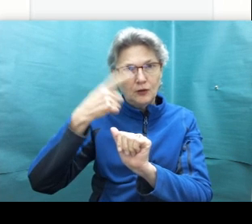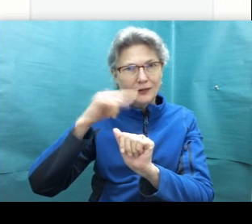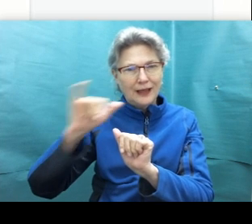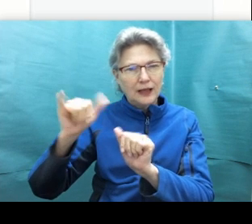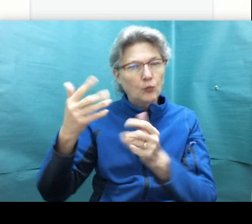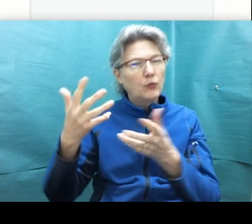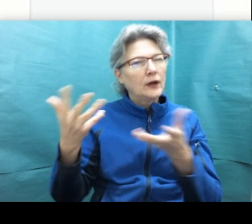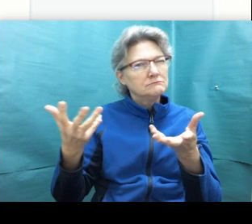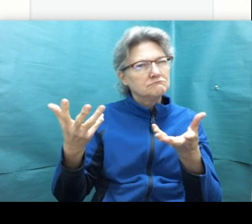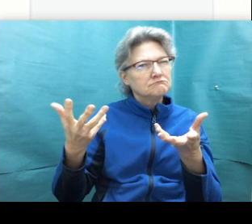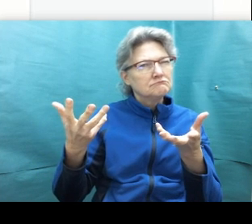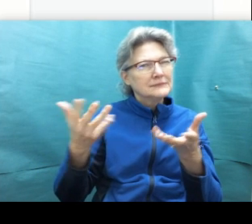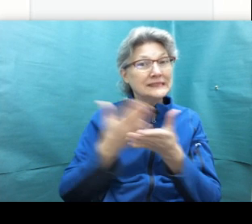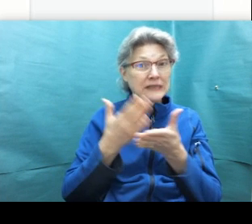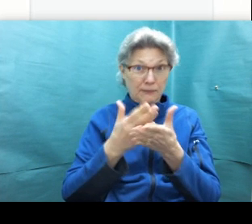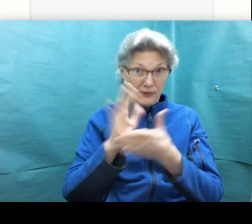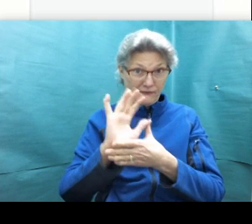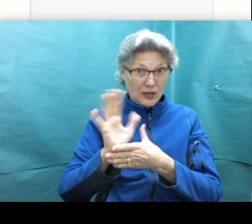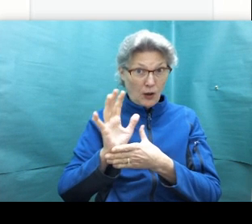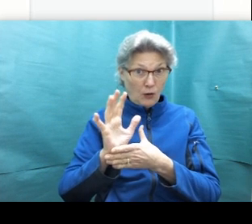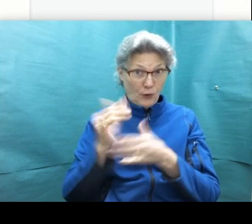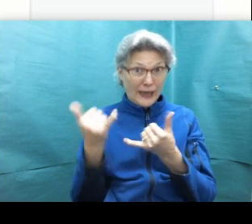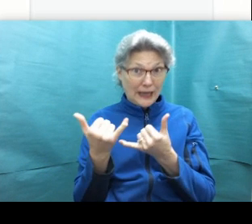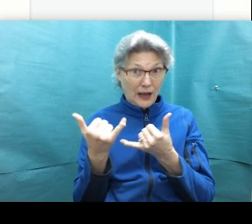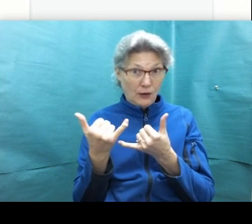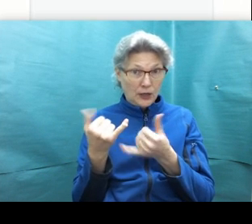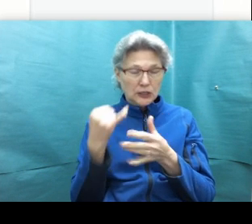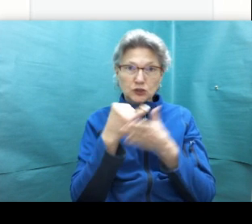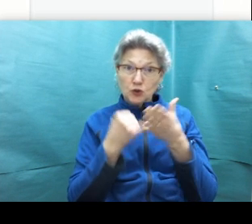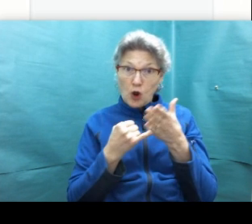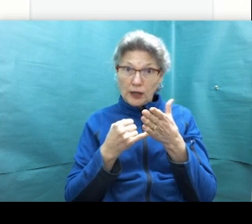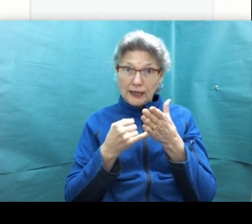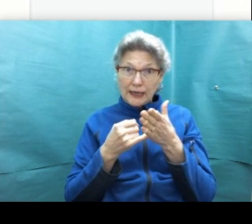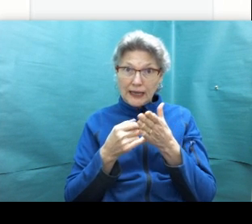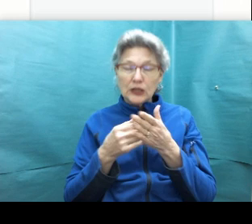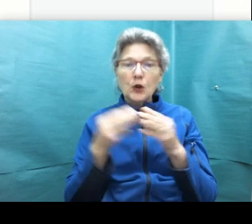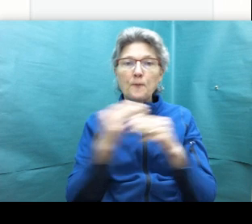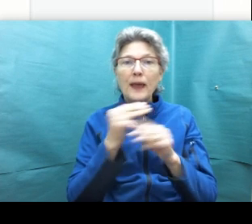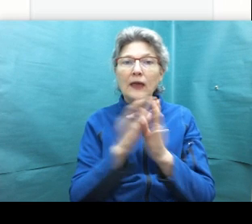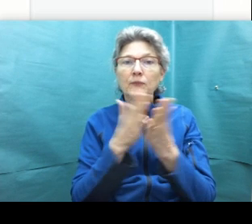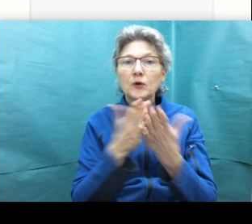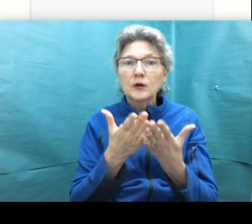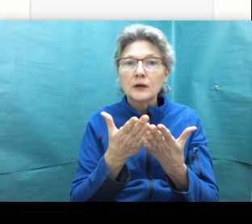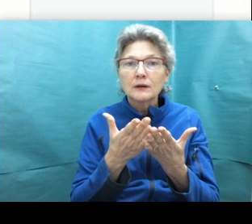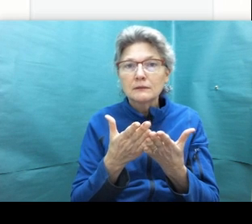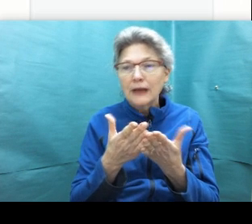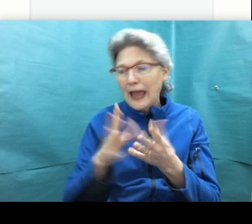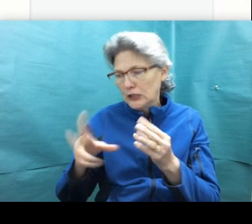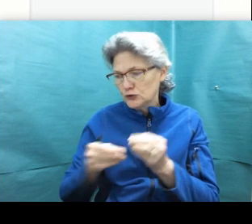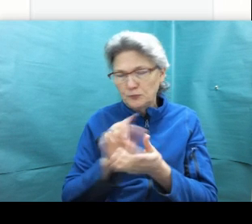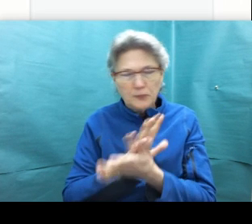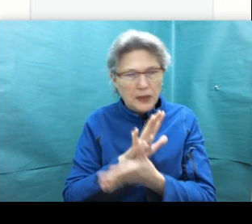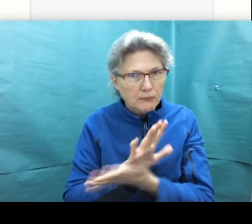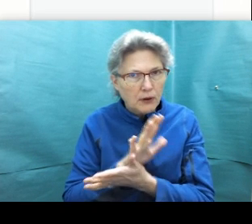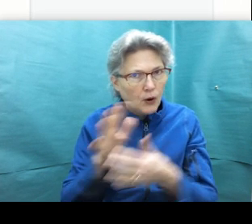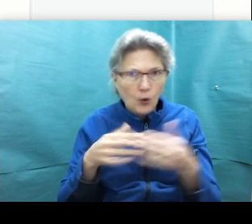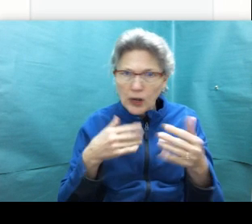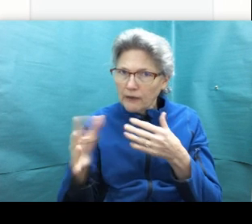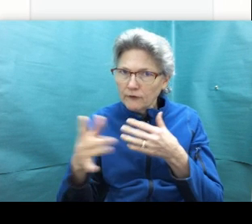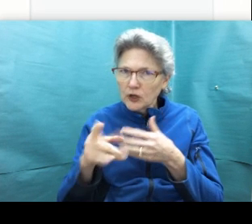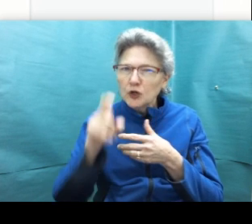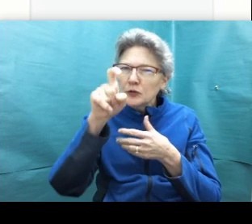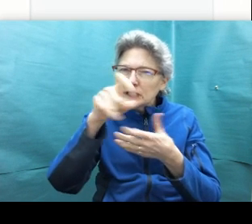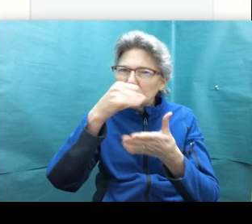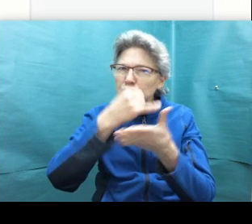5th figure look like? Pause the video and you can either draw it in your journal, draw it on a piece of scratch paper, however you want to do it,